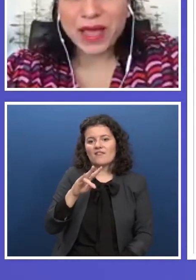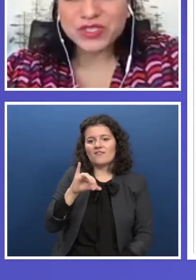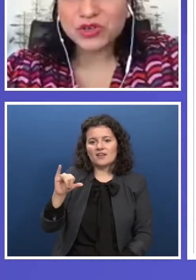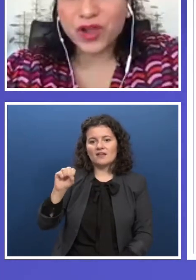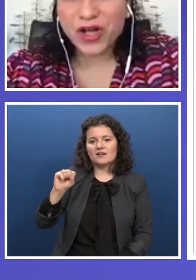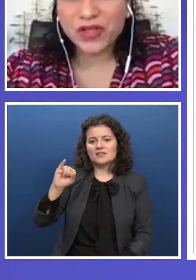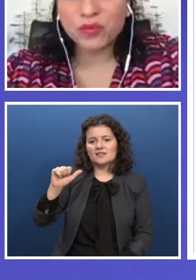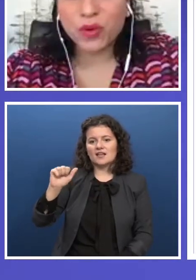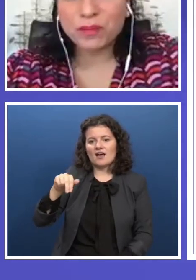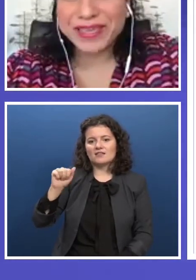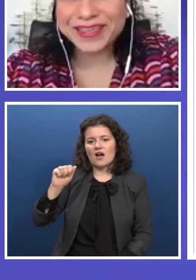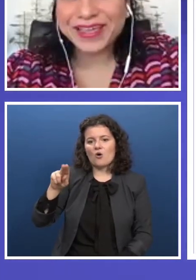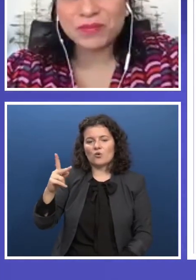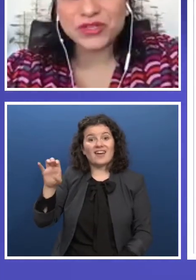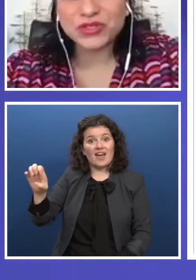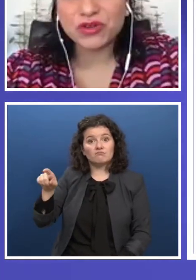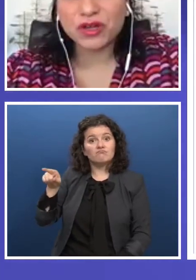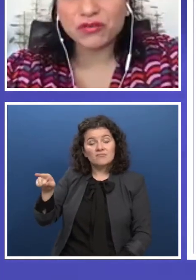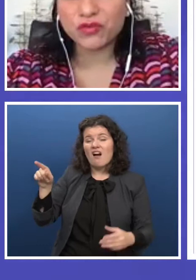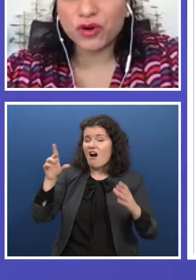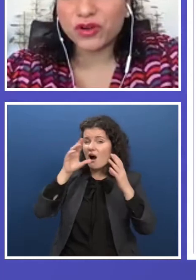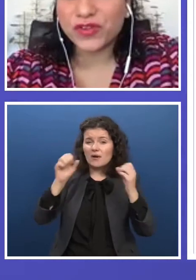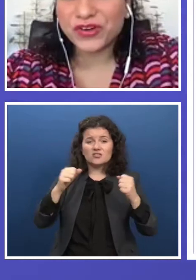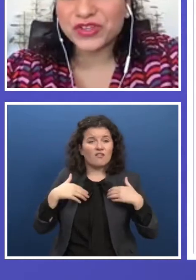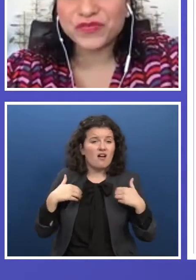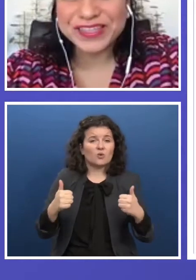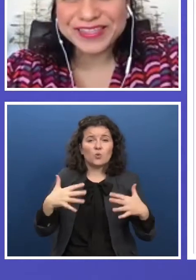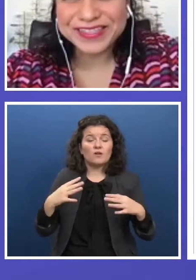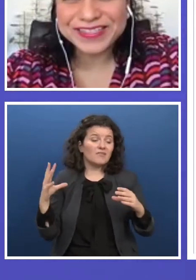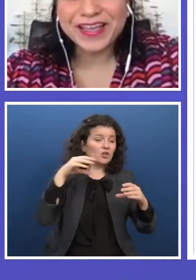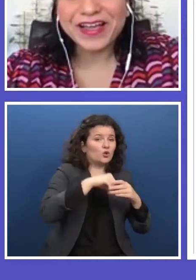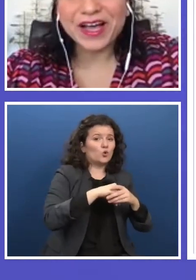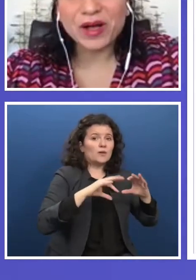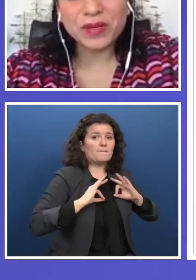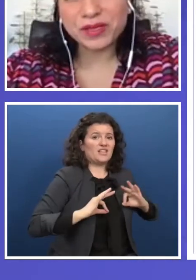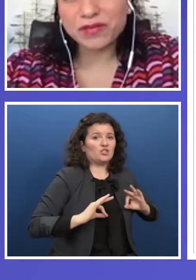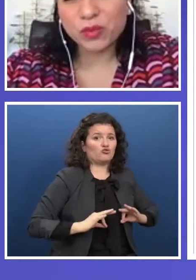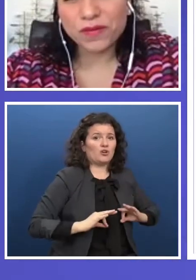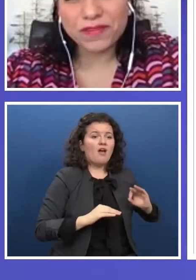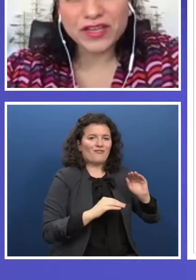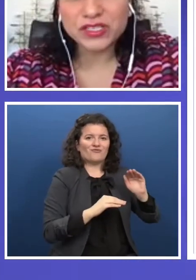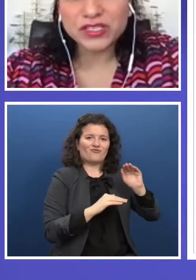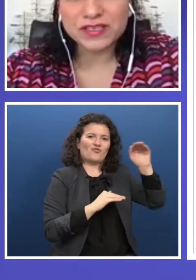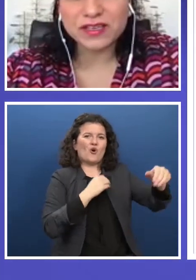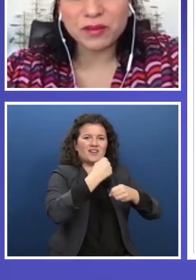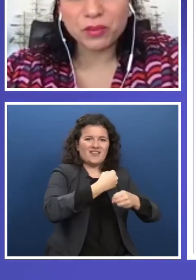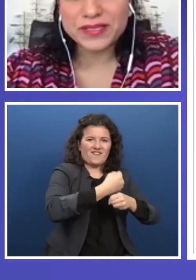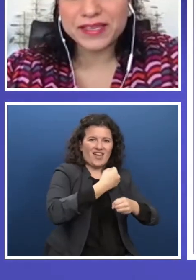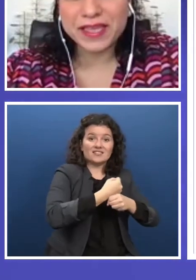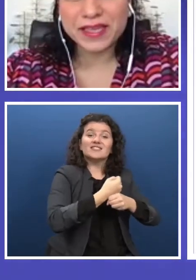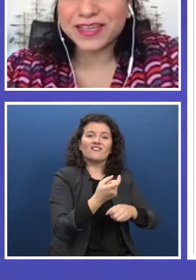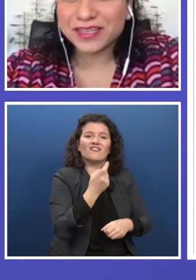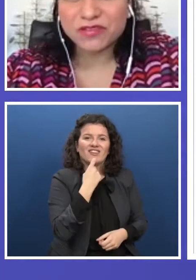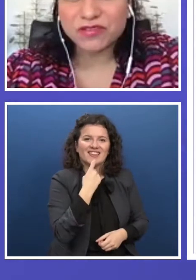the Ambassador for Health and Well-Being at the Ministry for Foreign Affairs of Finland. But even more than that, she